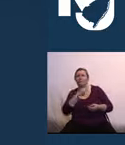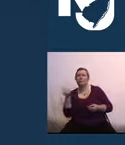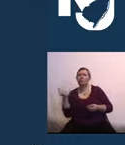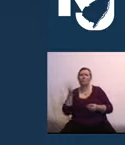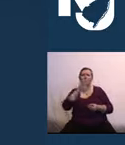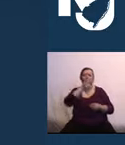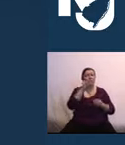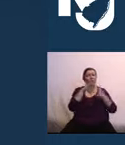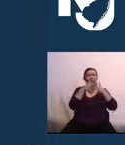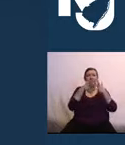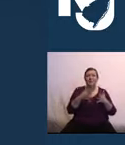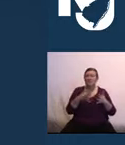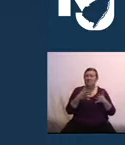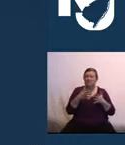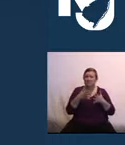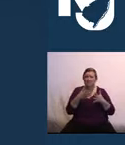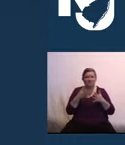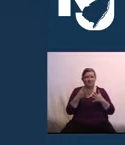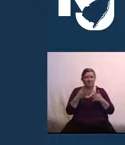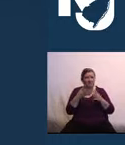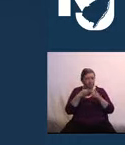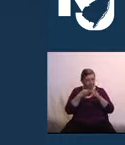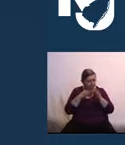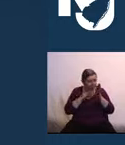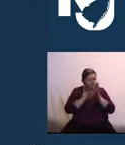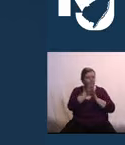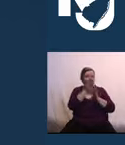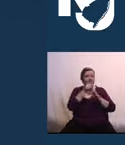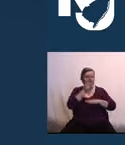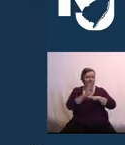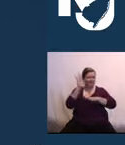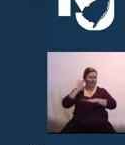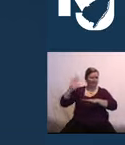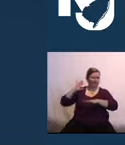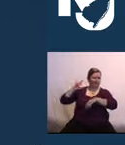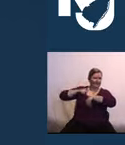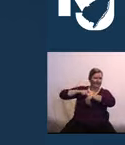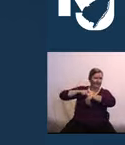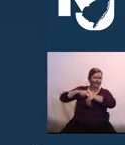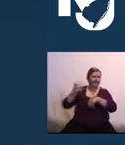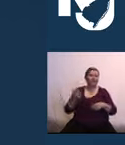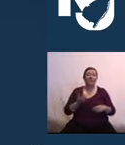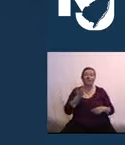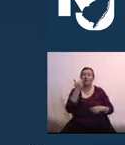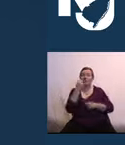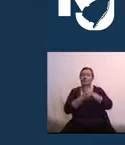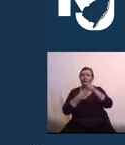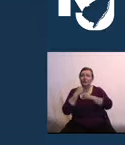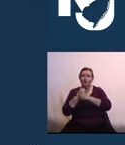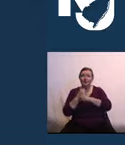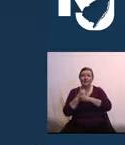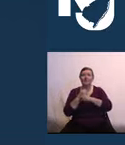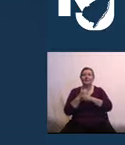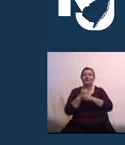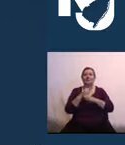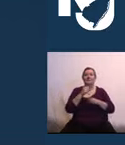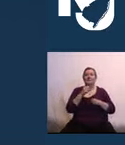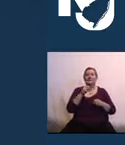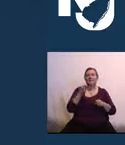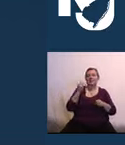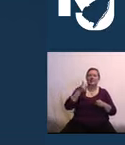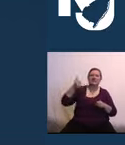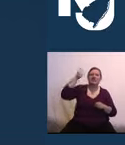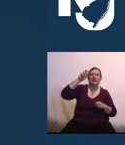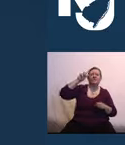Jerry persevered and excelled and ended his career with a 13-year stint as the Senior Vice President of Human Resources for